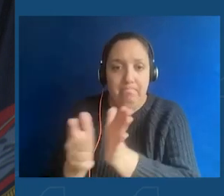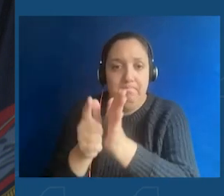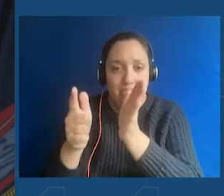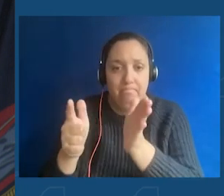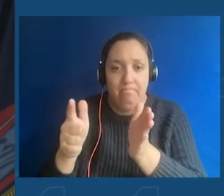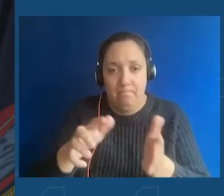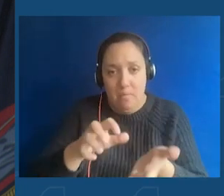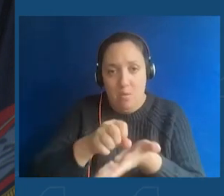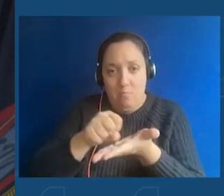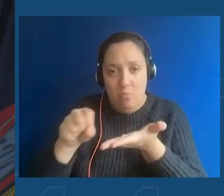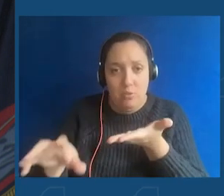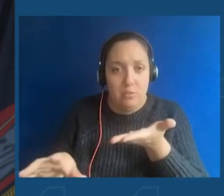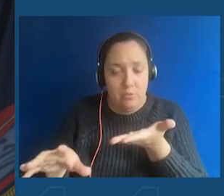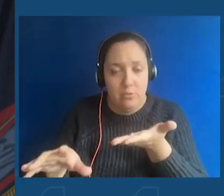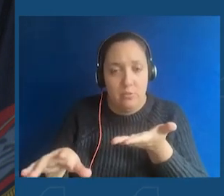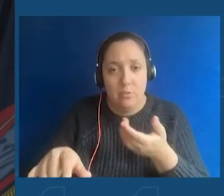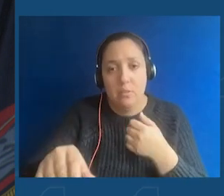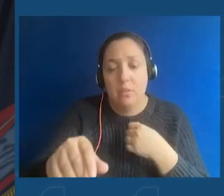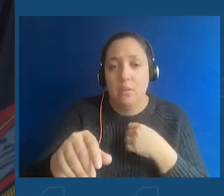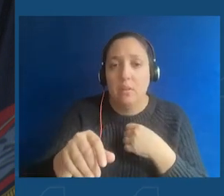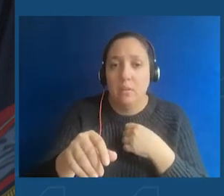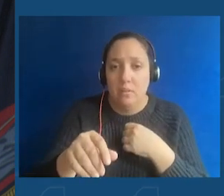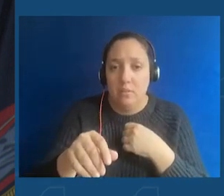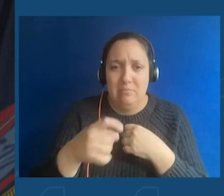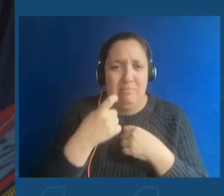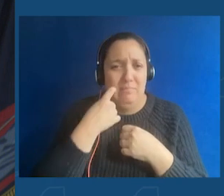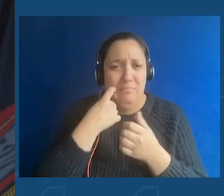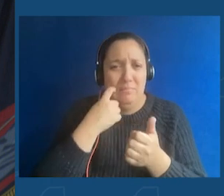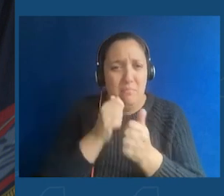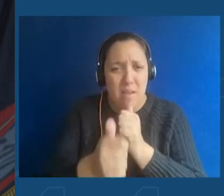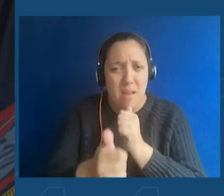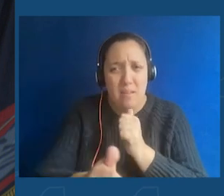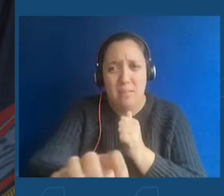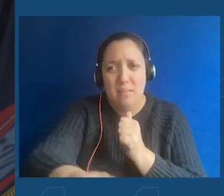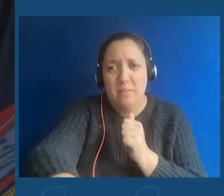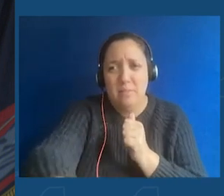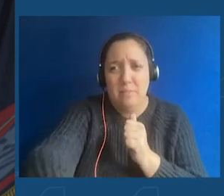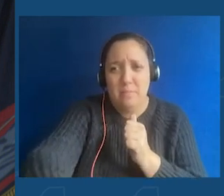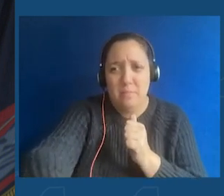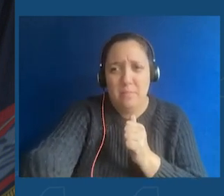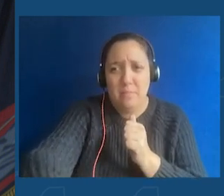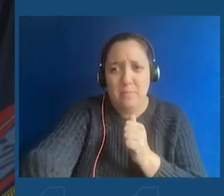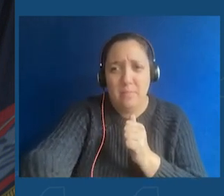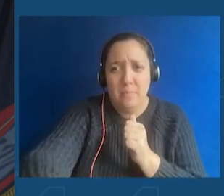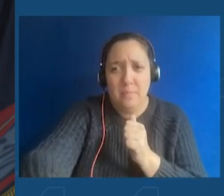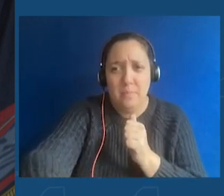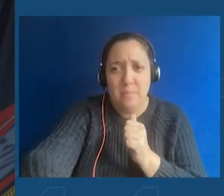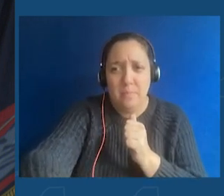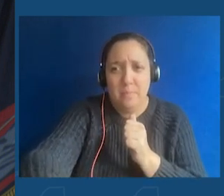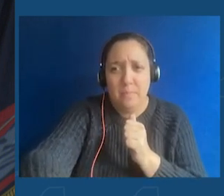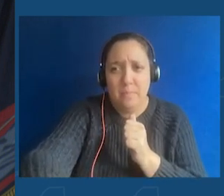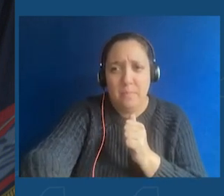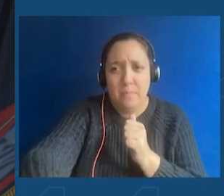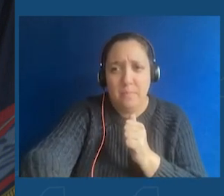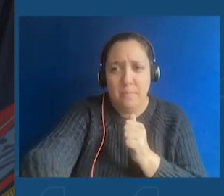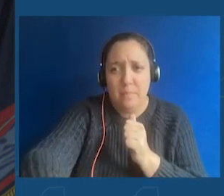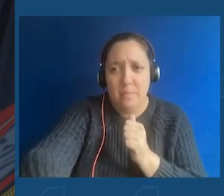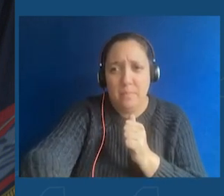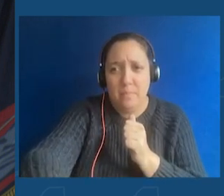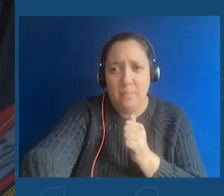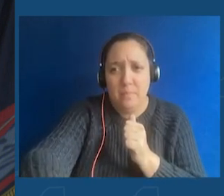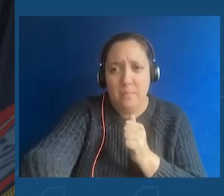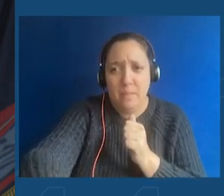severely inflicting intense suffering on millions of women, eliminating one of the few safe havens in the South where women could